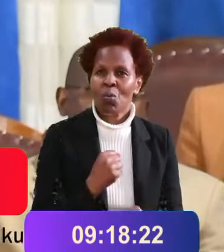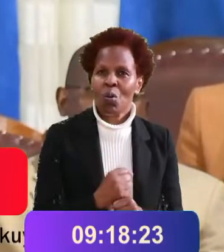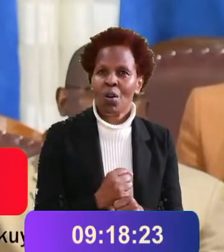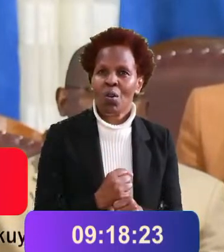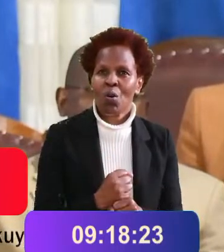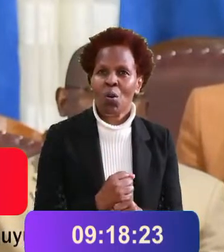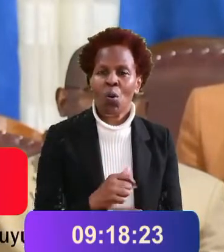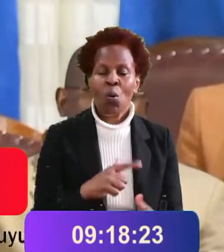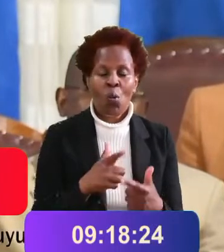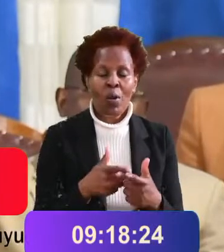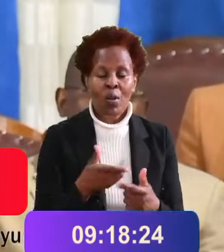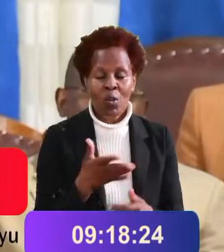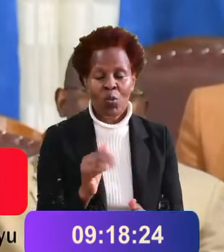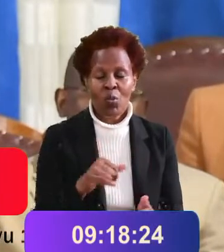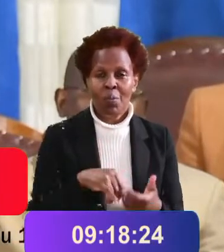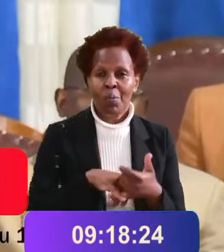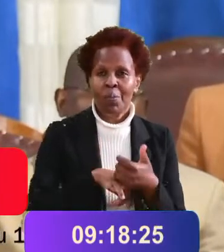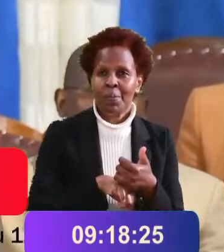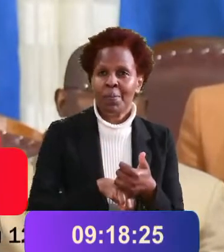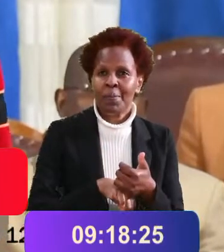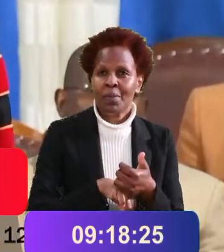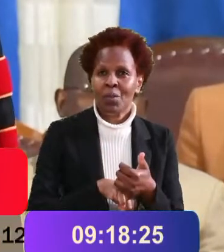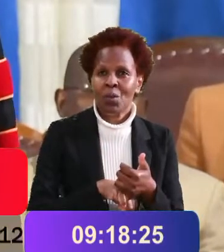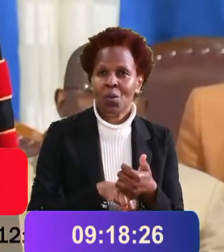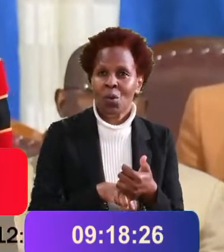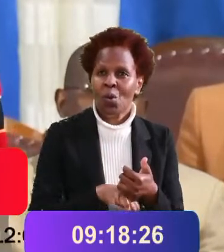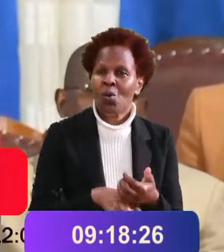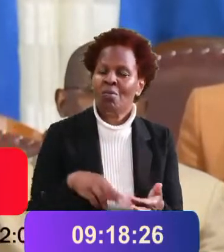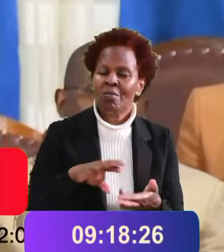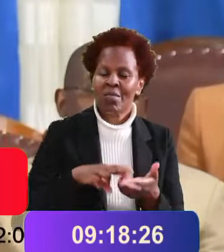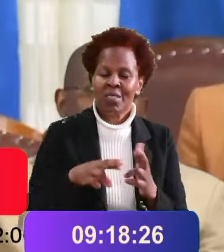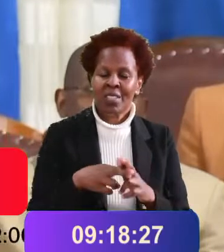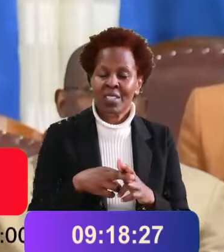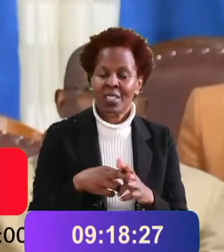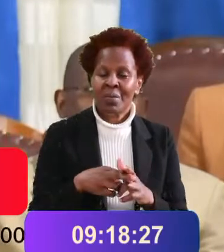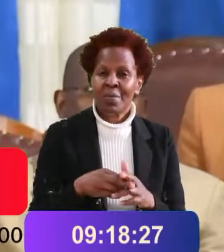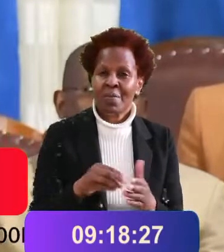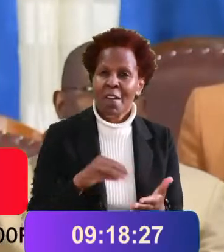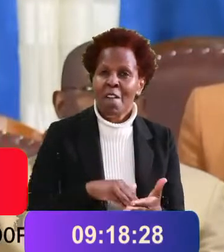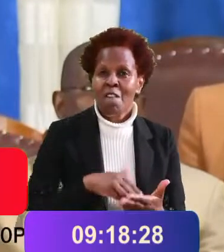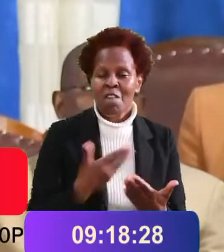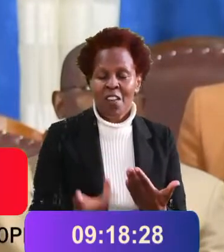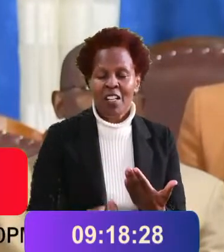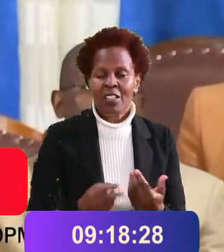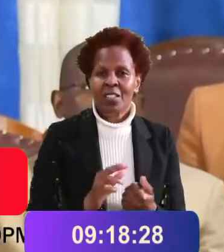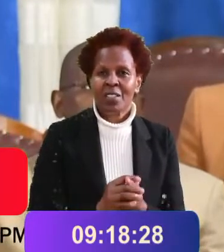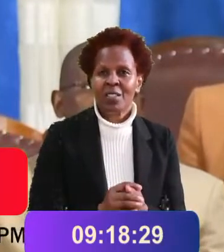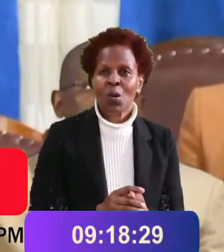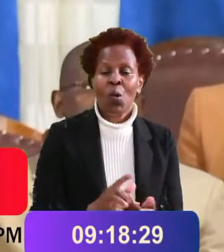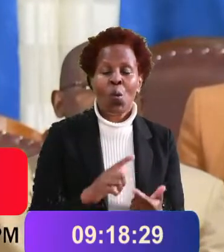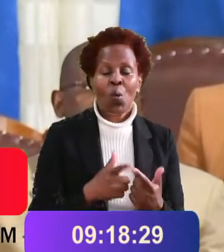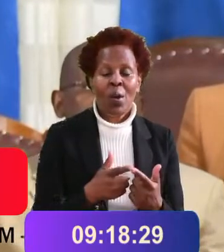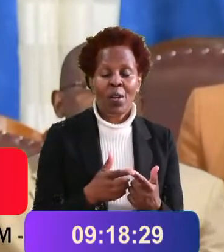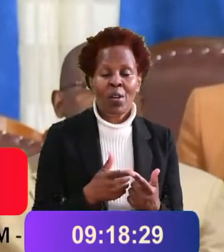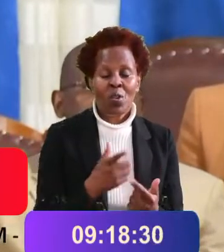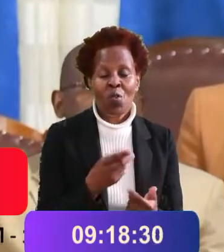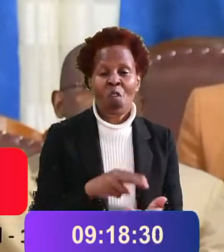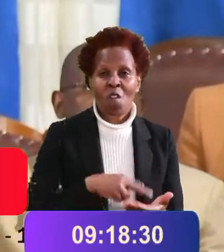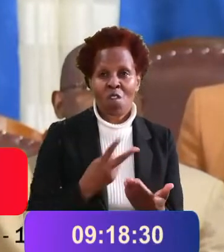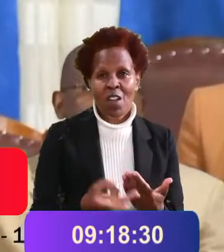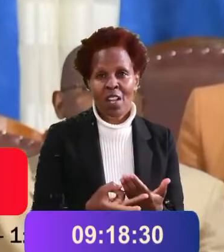when your marriage, when your relationship fails, when you fail an